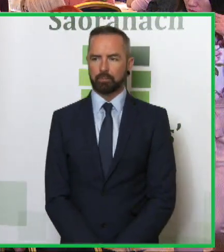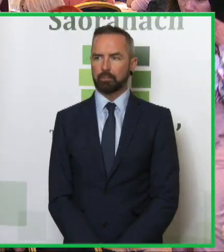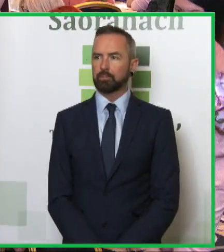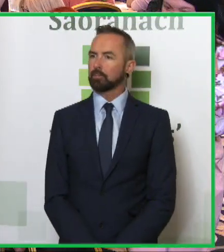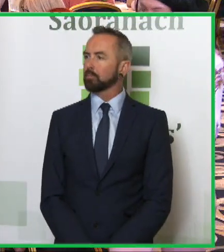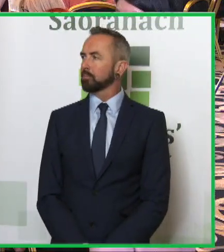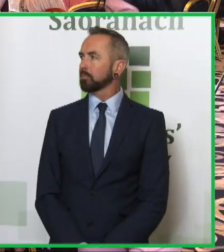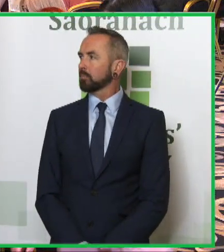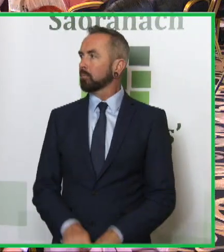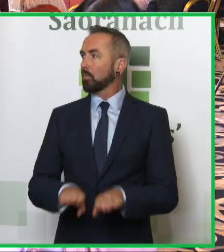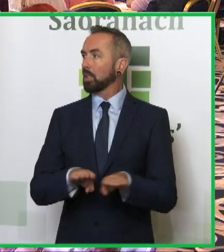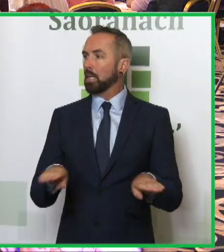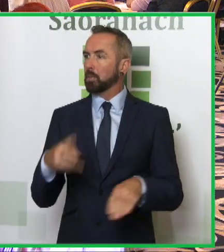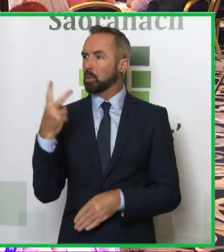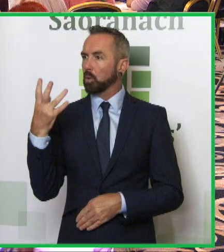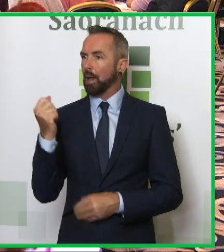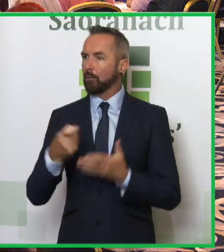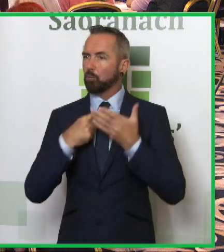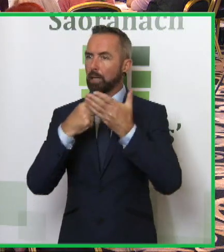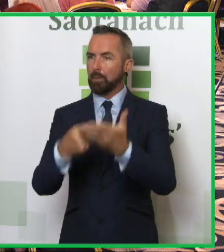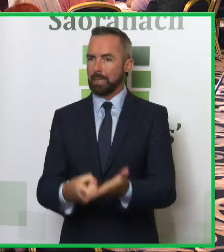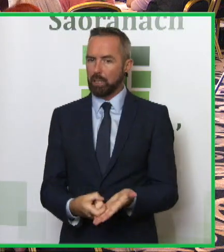Table 2 as a recommendation,